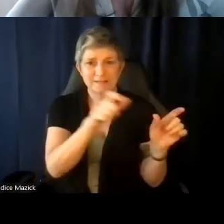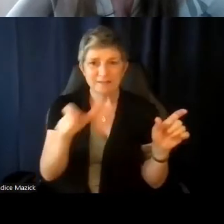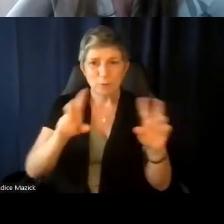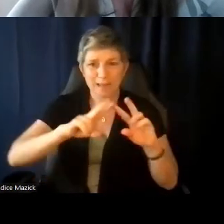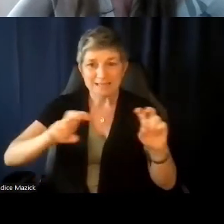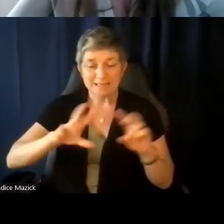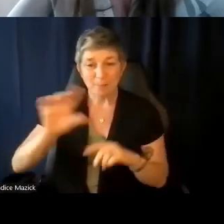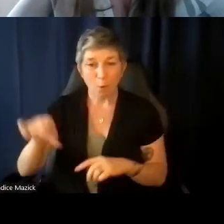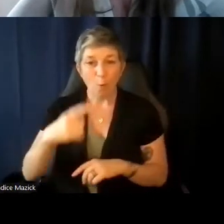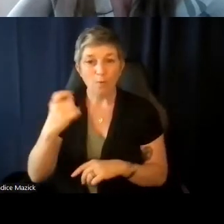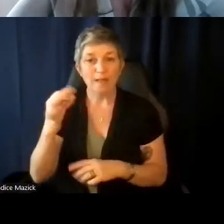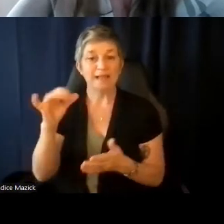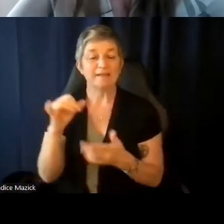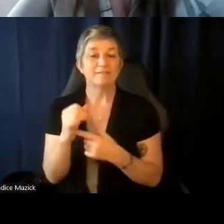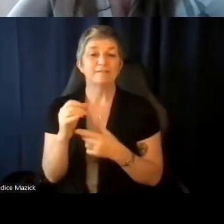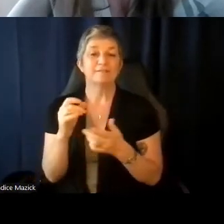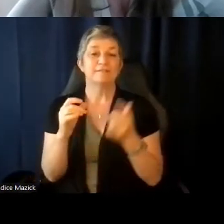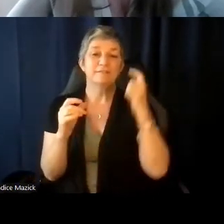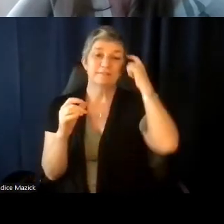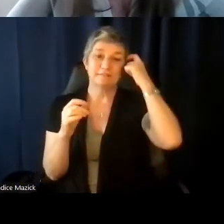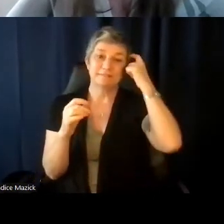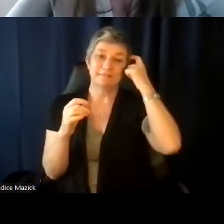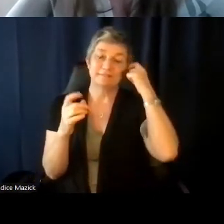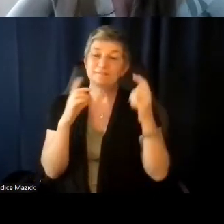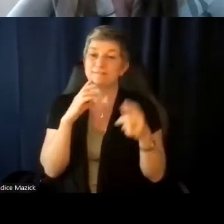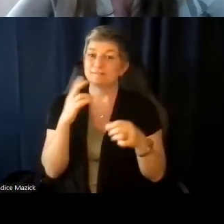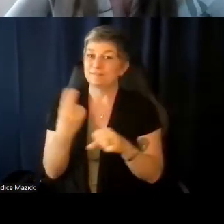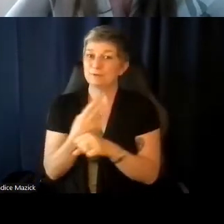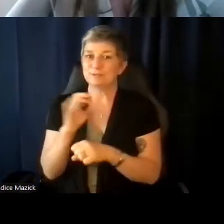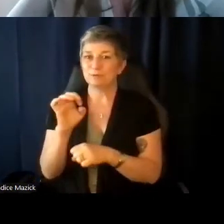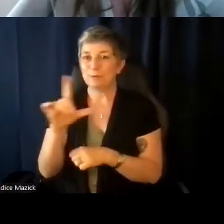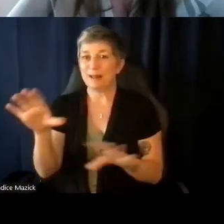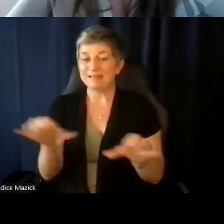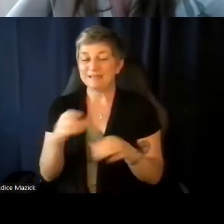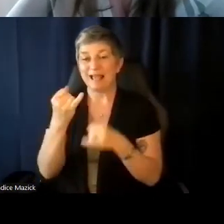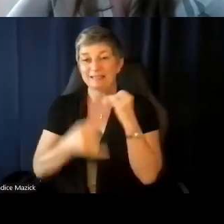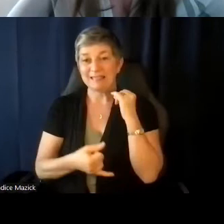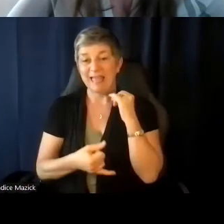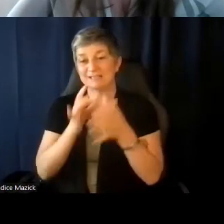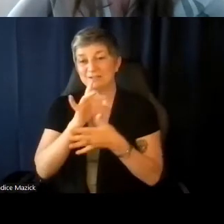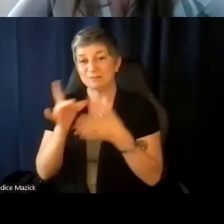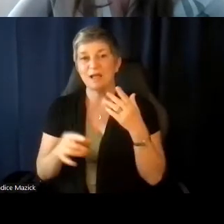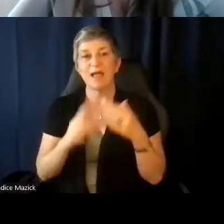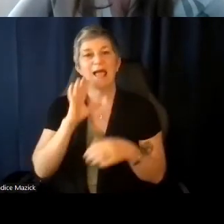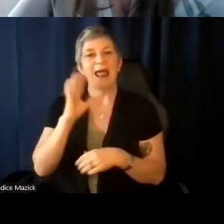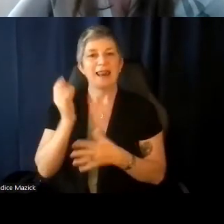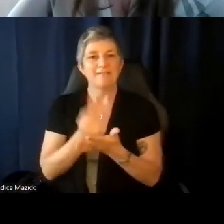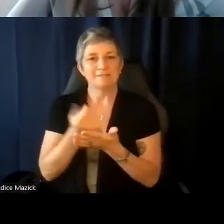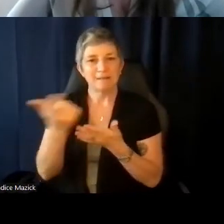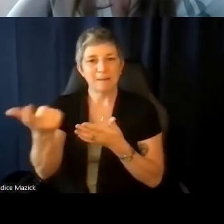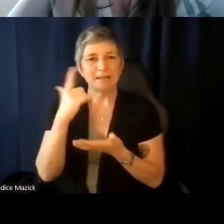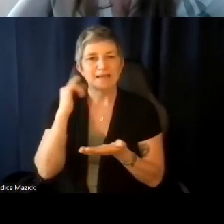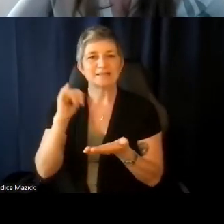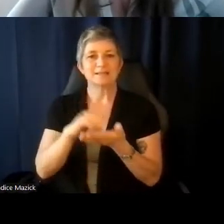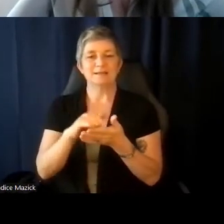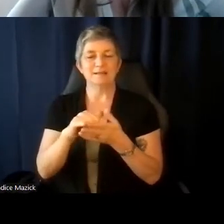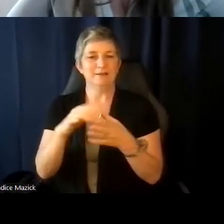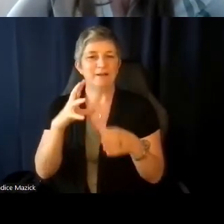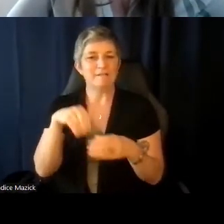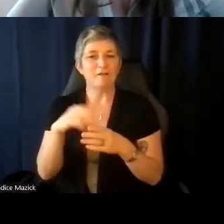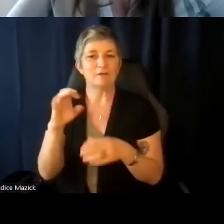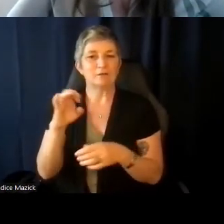only evicting for criminal activity as a last resort, never evicting a person because they're a victim of criminal activity.